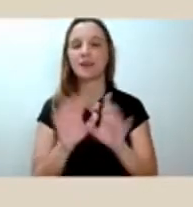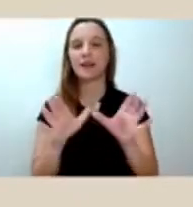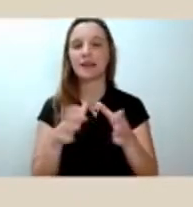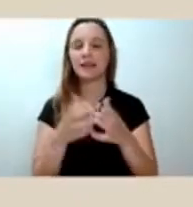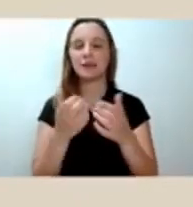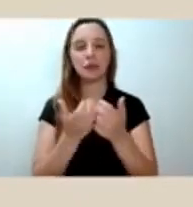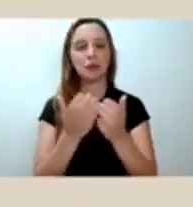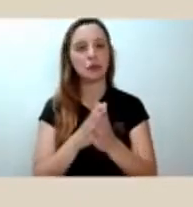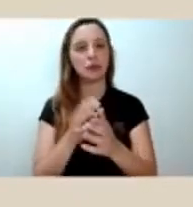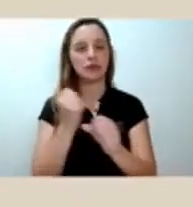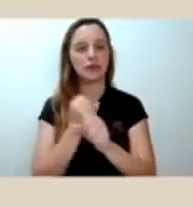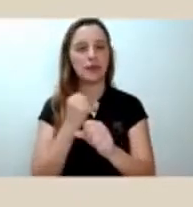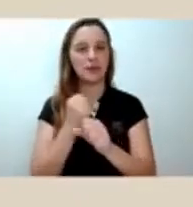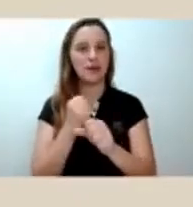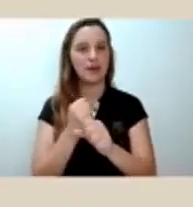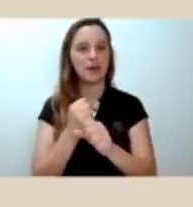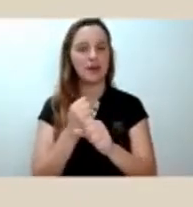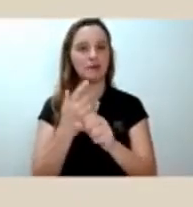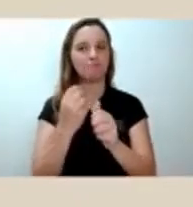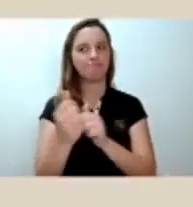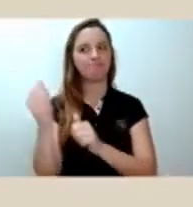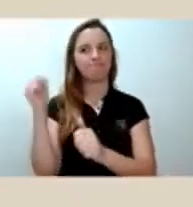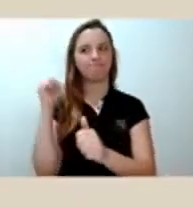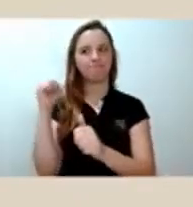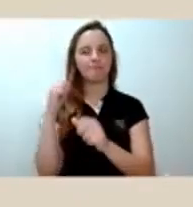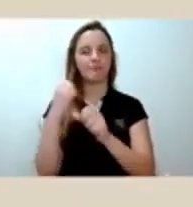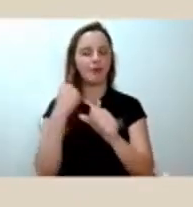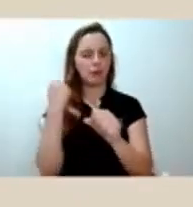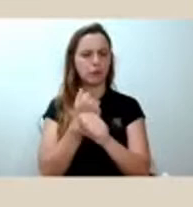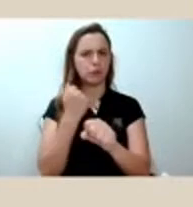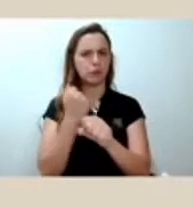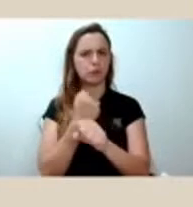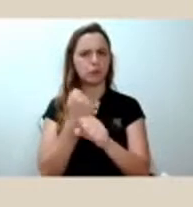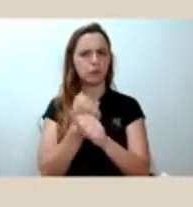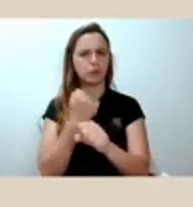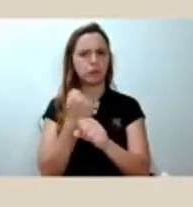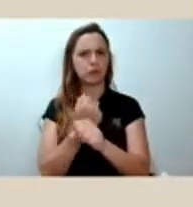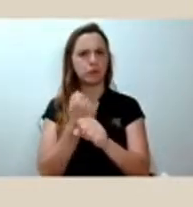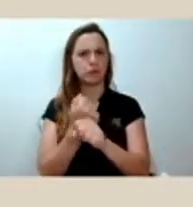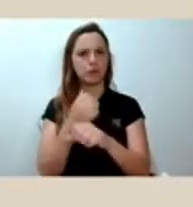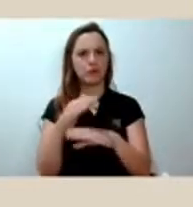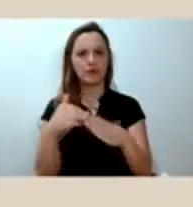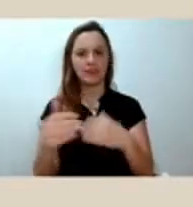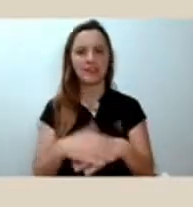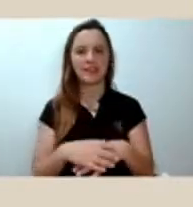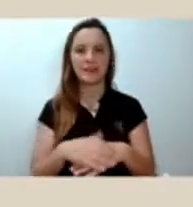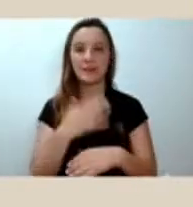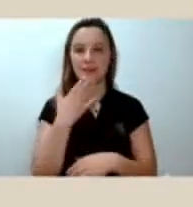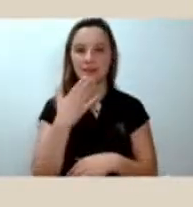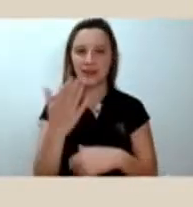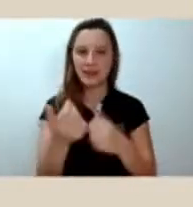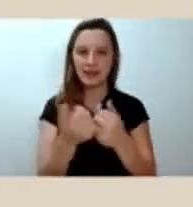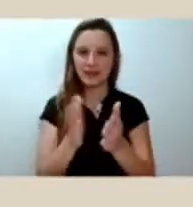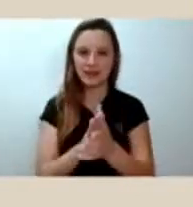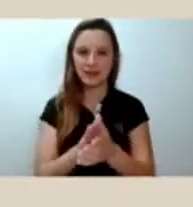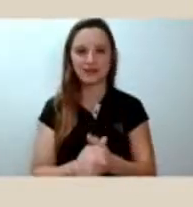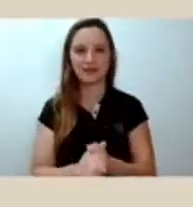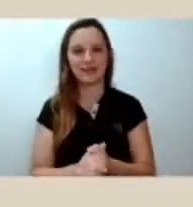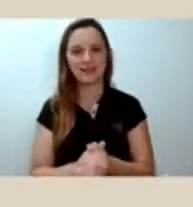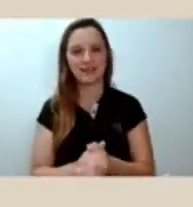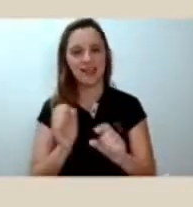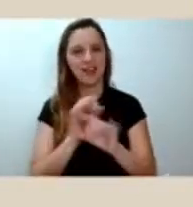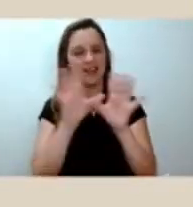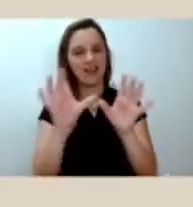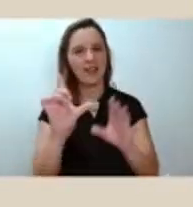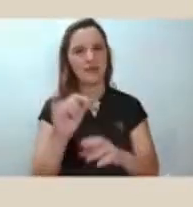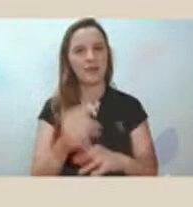scene working really hard to do this. Thank you, everyone. And of course, we also want to thank everybody in